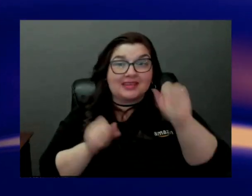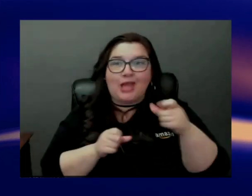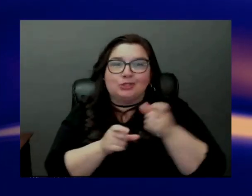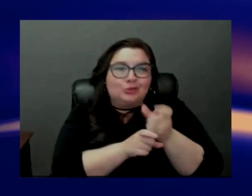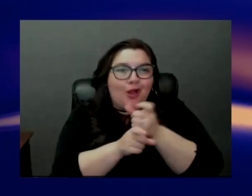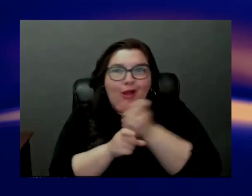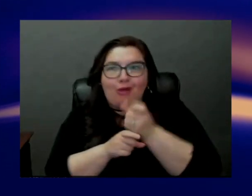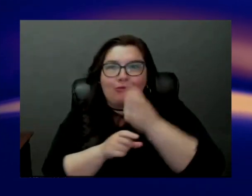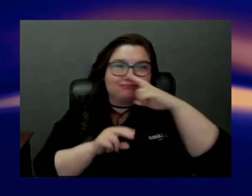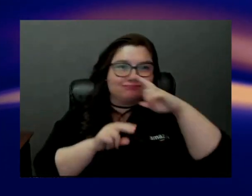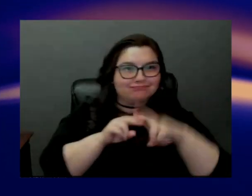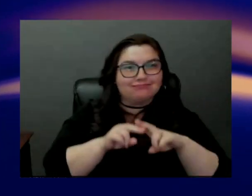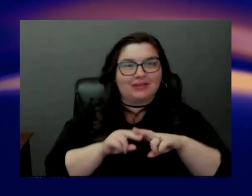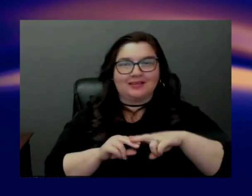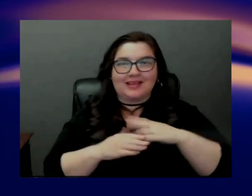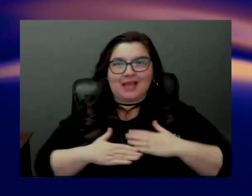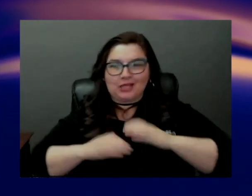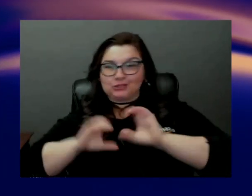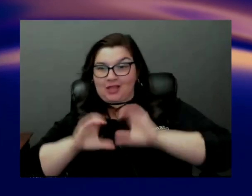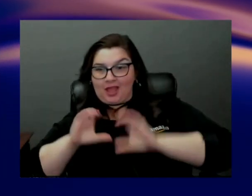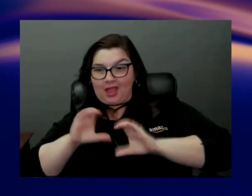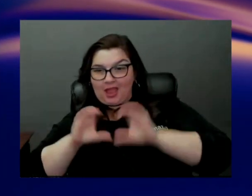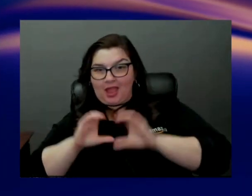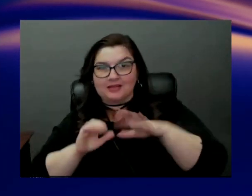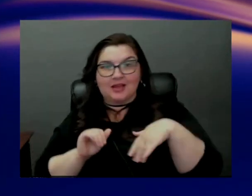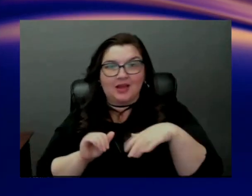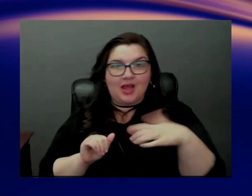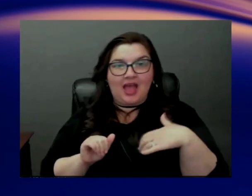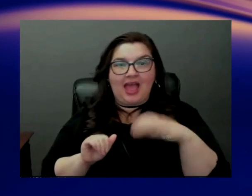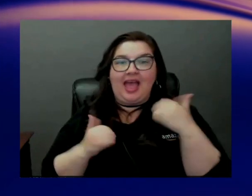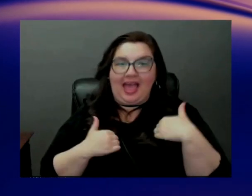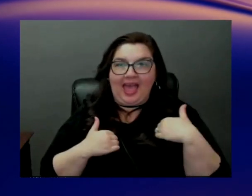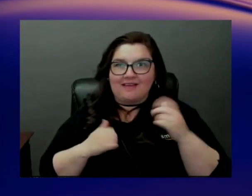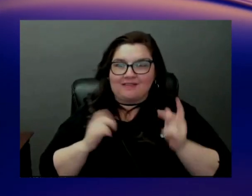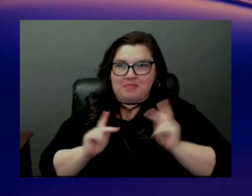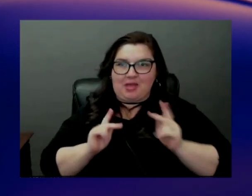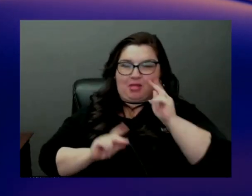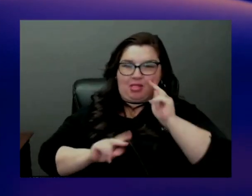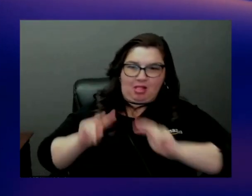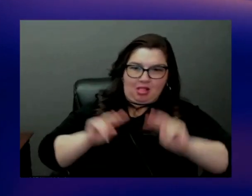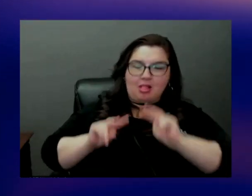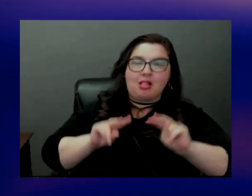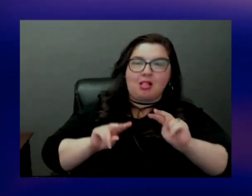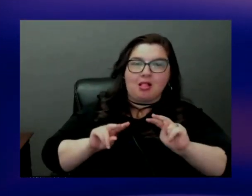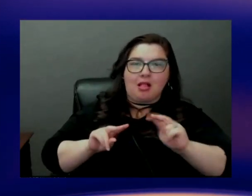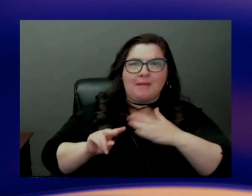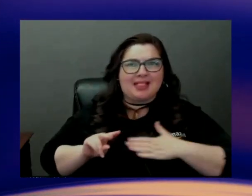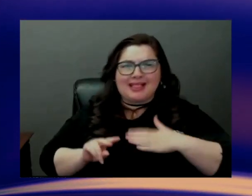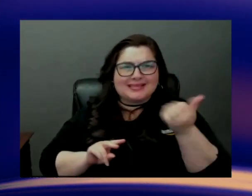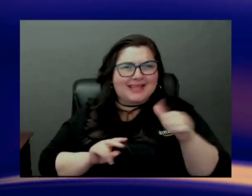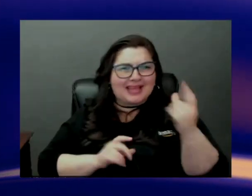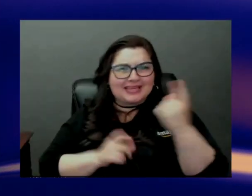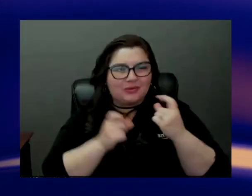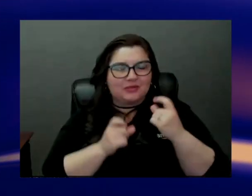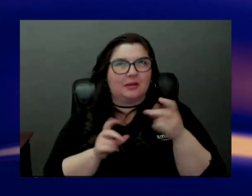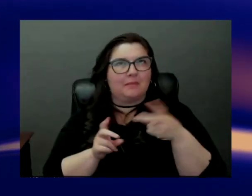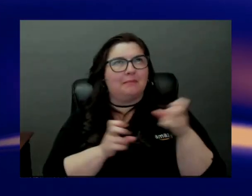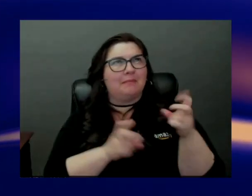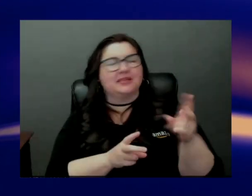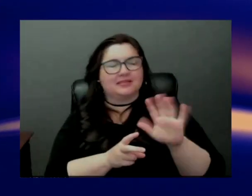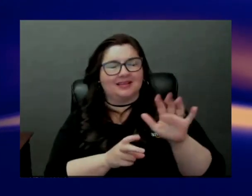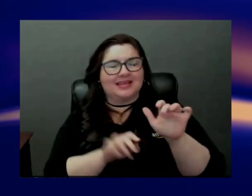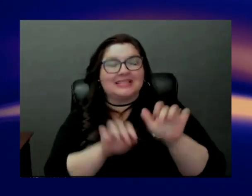can watch videos online, but that direct experience, the interactivity directly with someone is what the students, what the learners really take